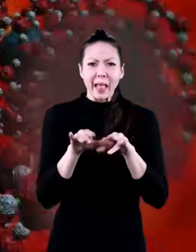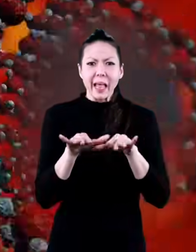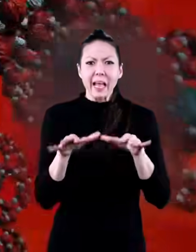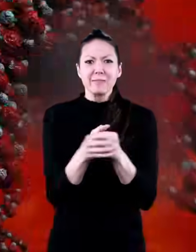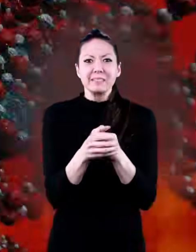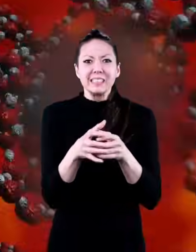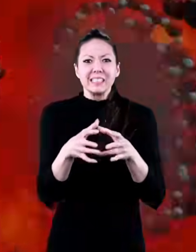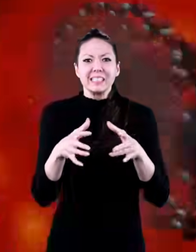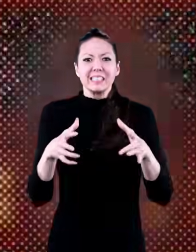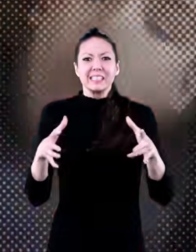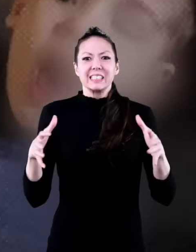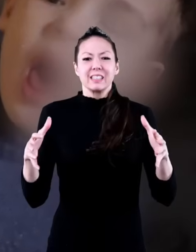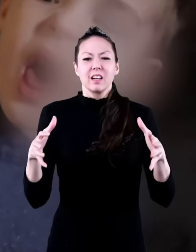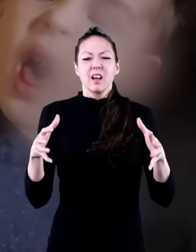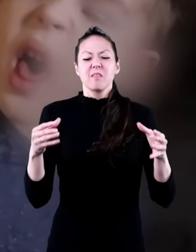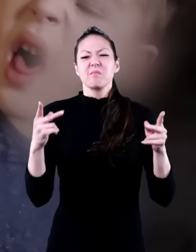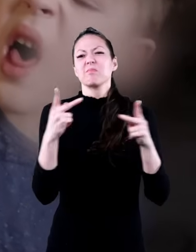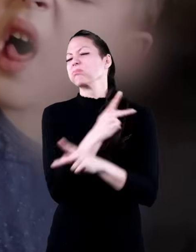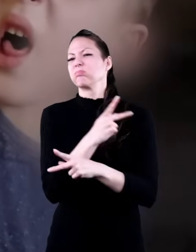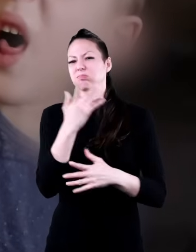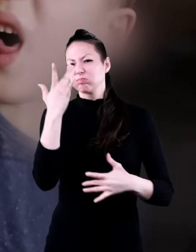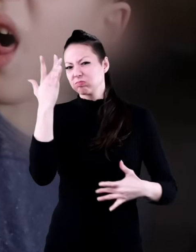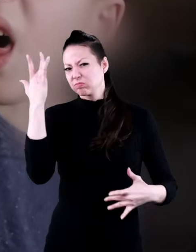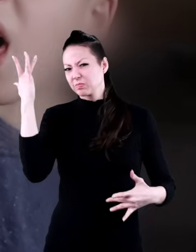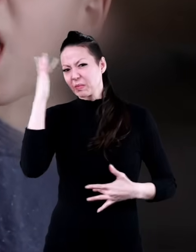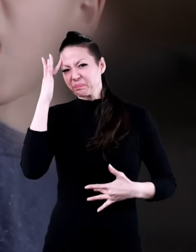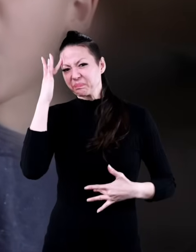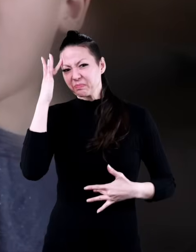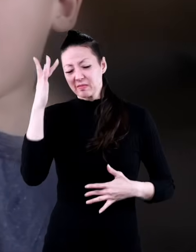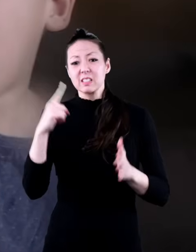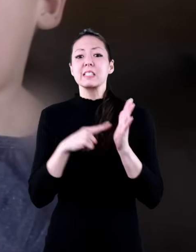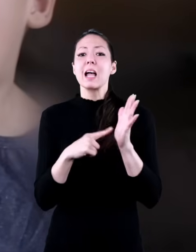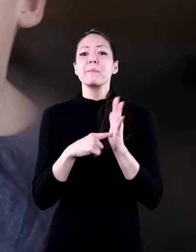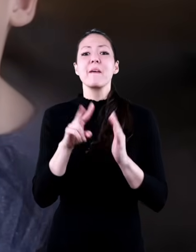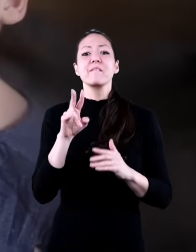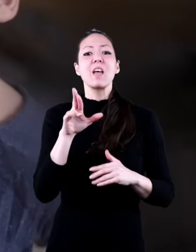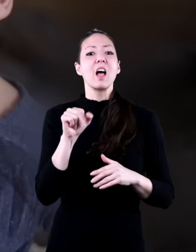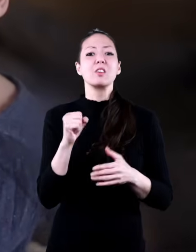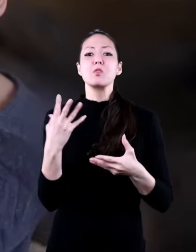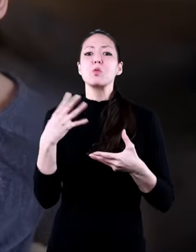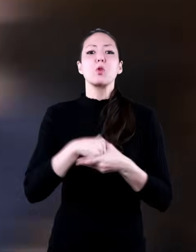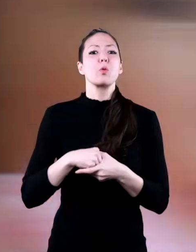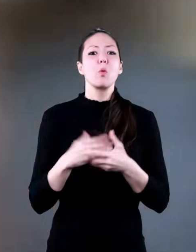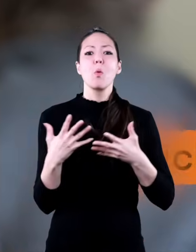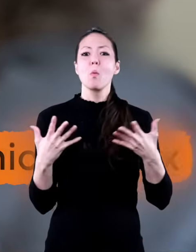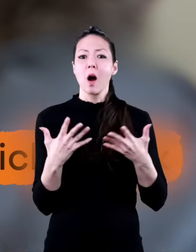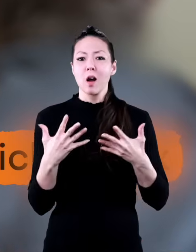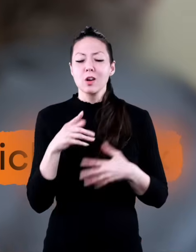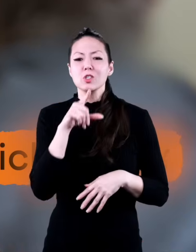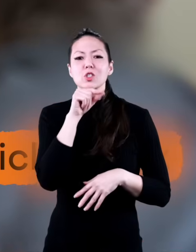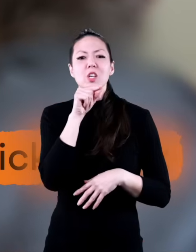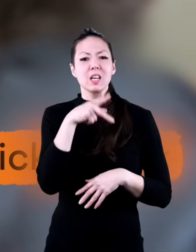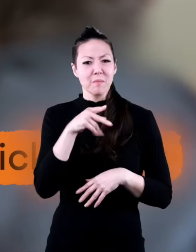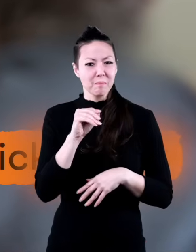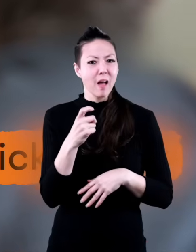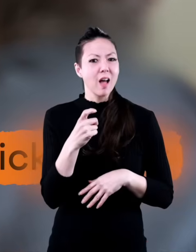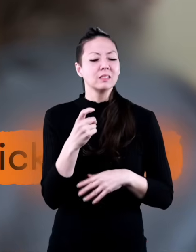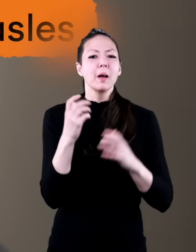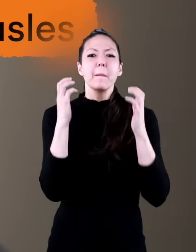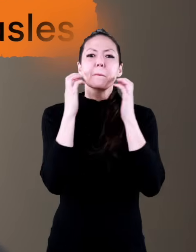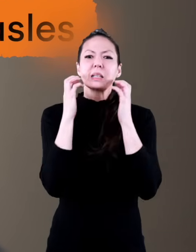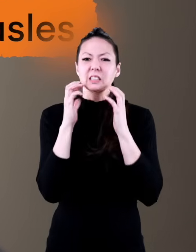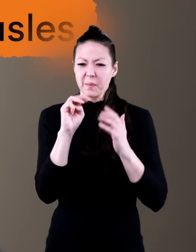multiplies which is what makes you sick examples of viruses include chicken pox